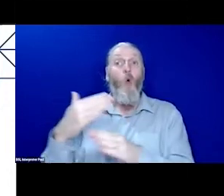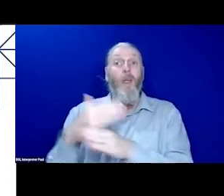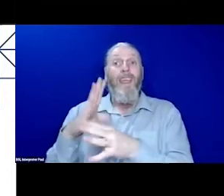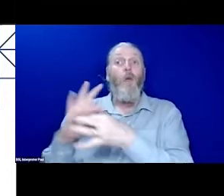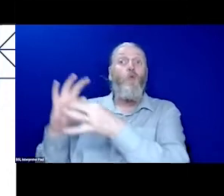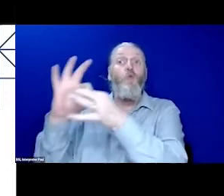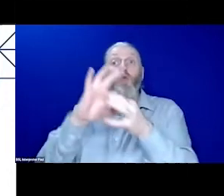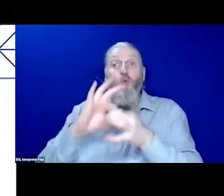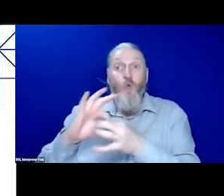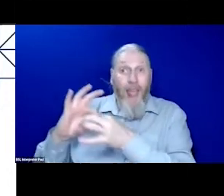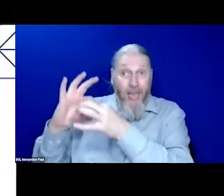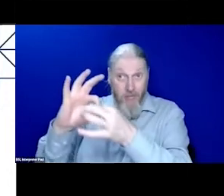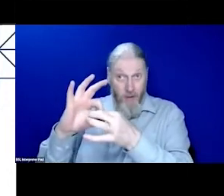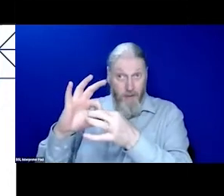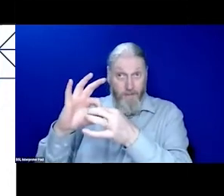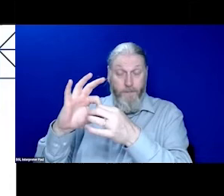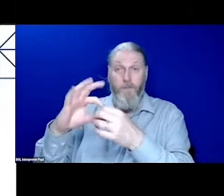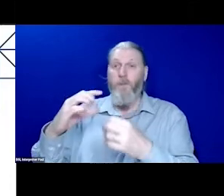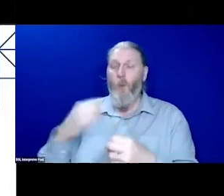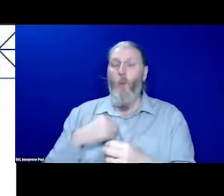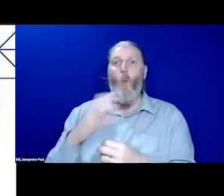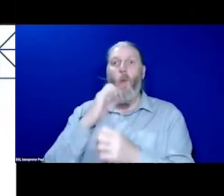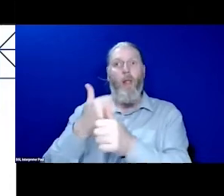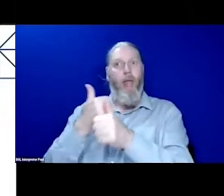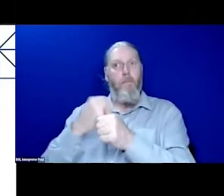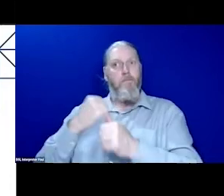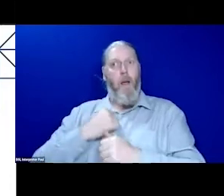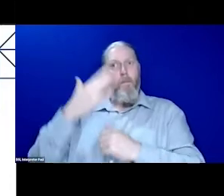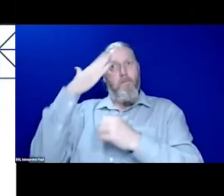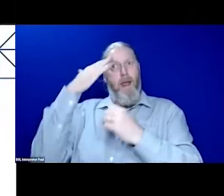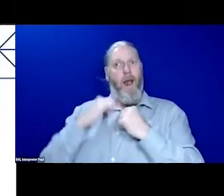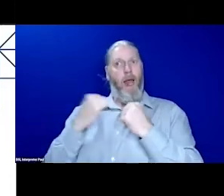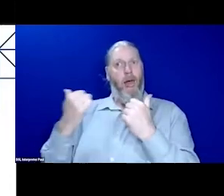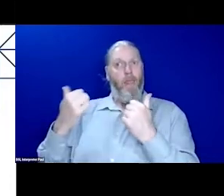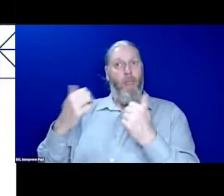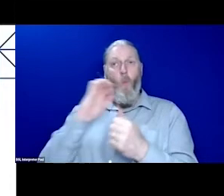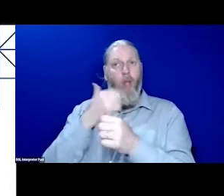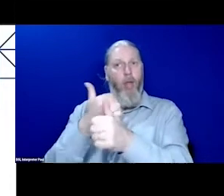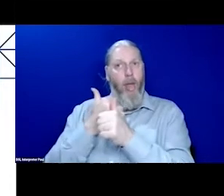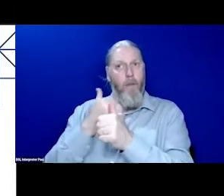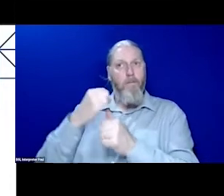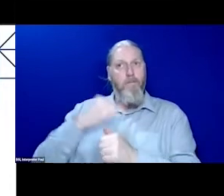climate action, further boosts mental health and well-being.